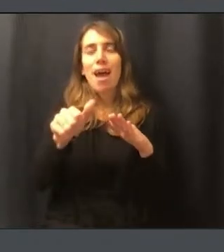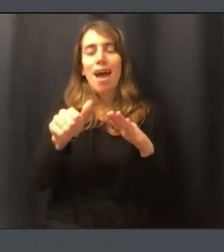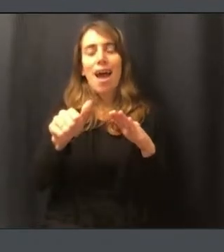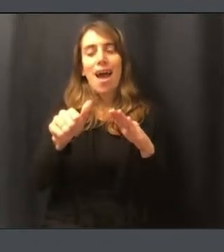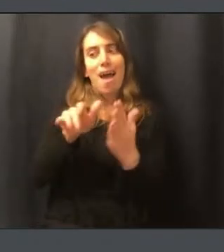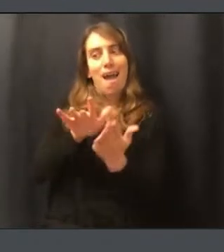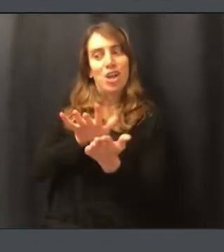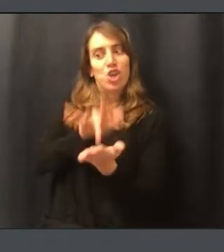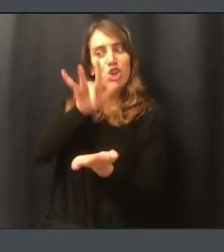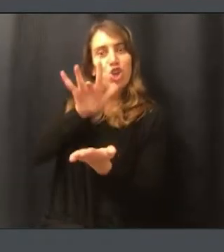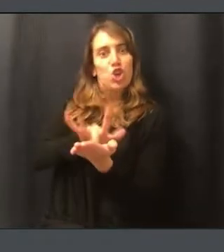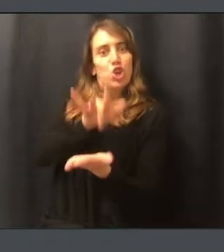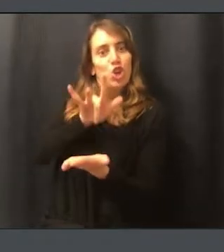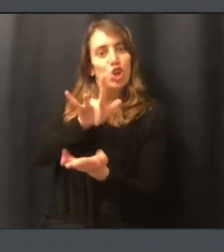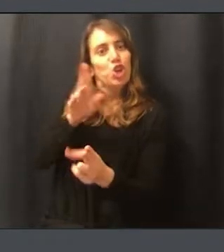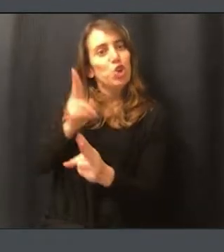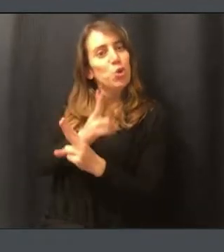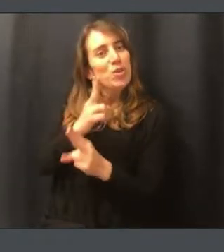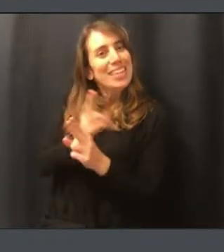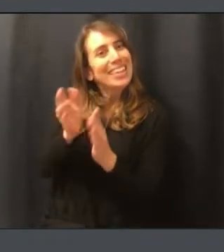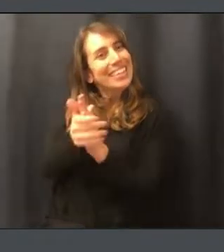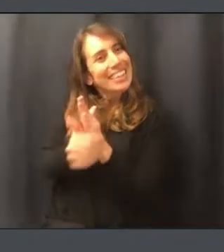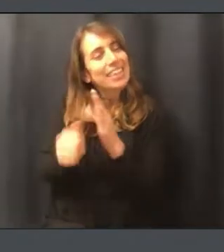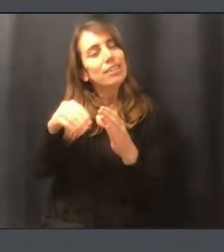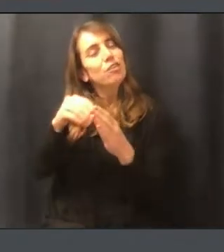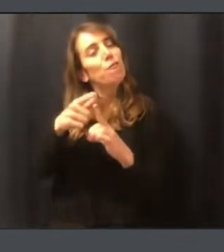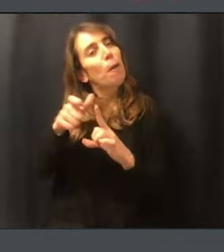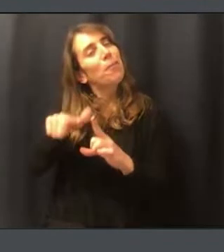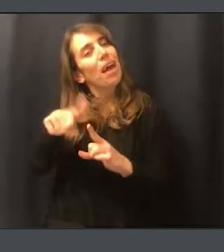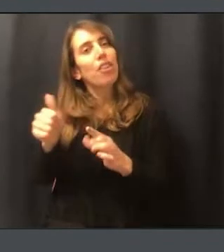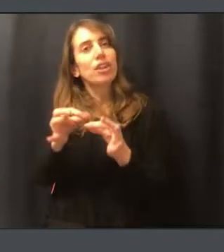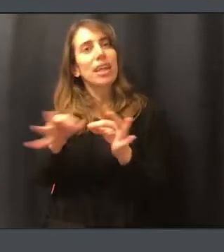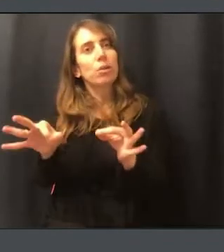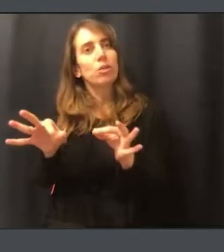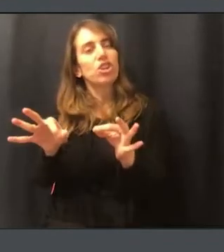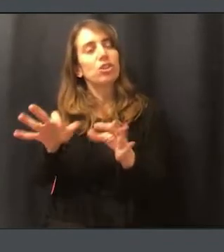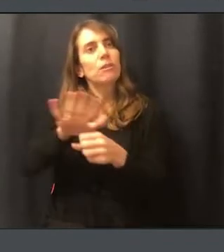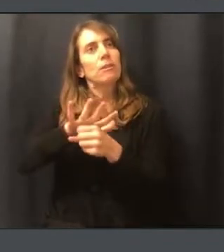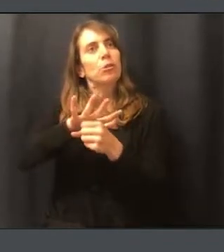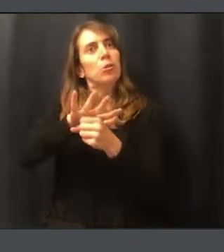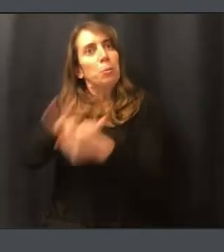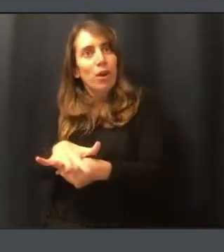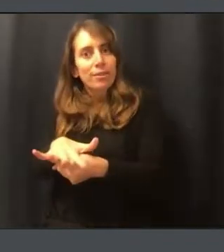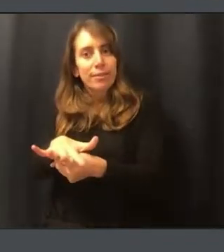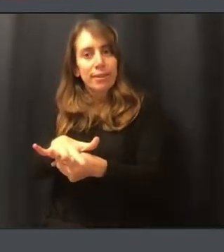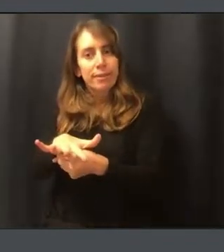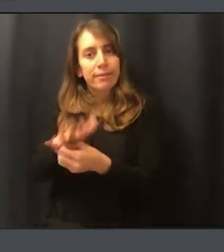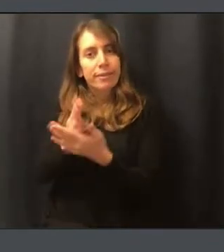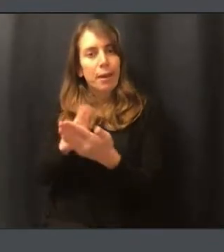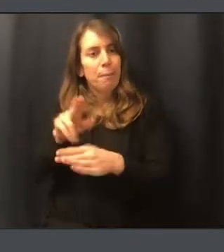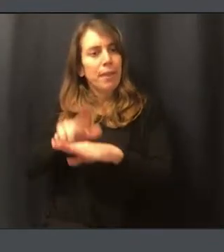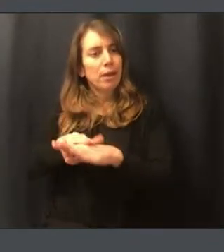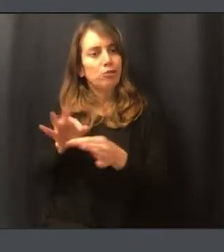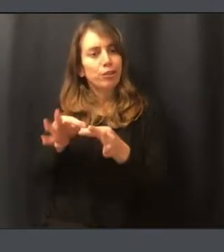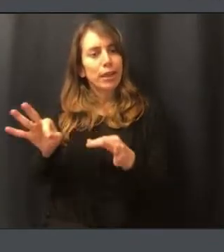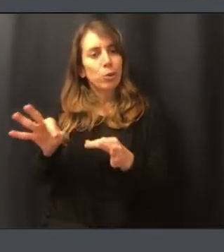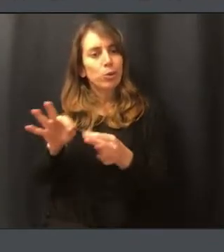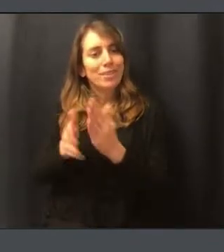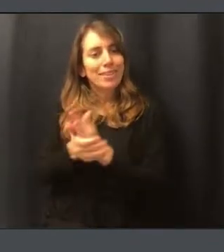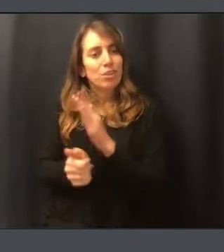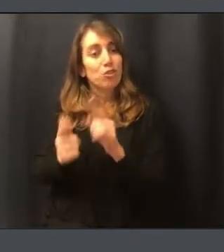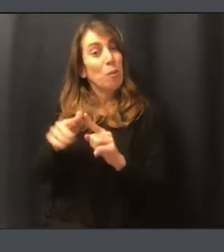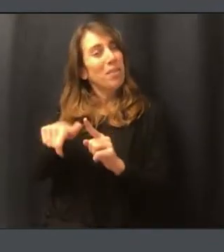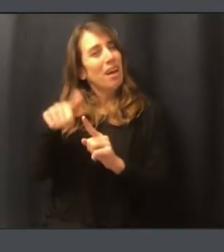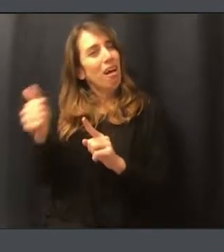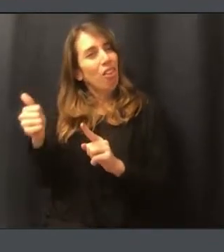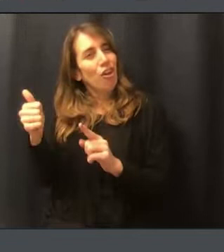leveraging the skills that this kid actually has in the other language. You're basically just suppressing all of that, and trying to start like kind of